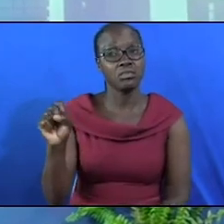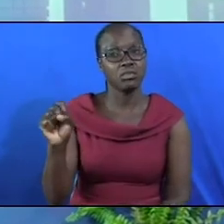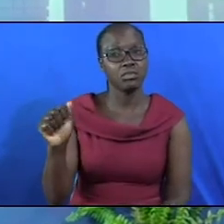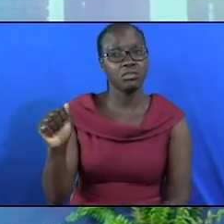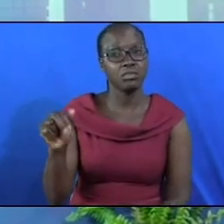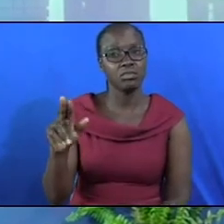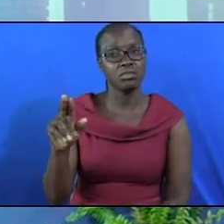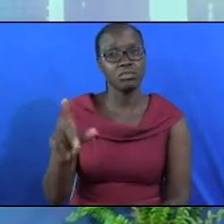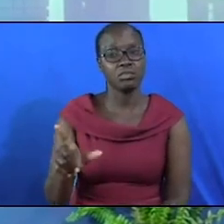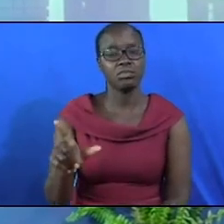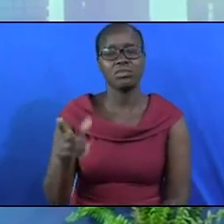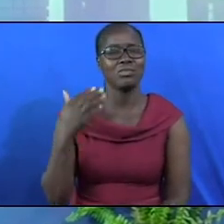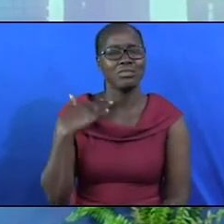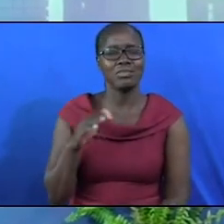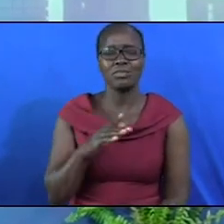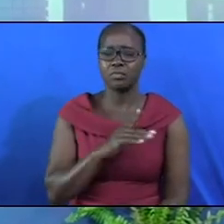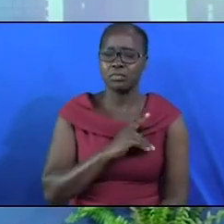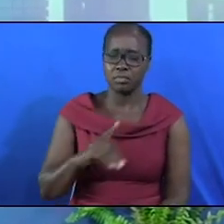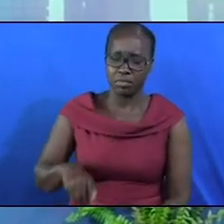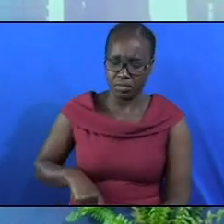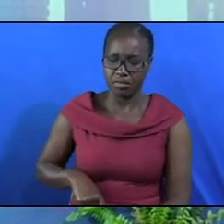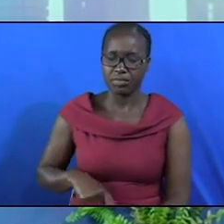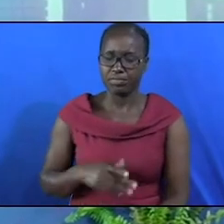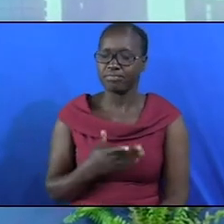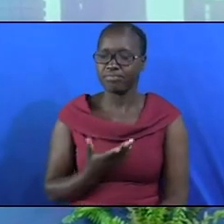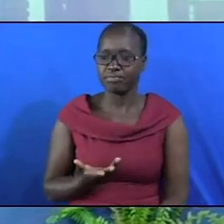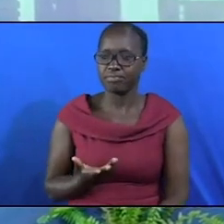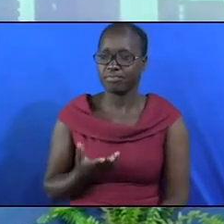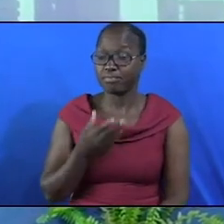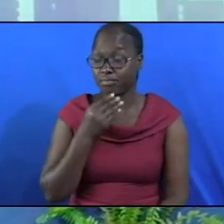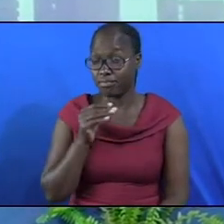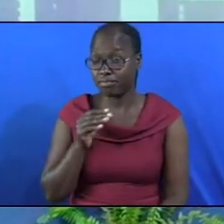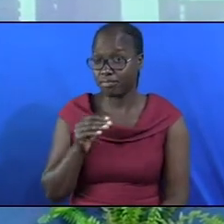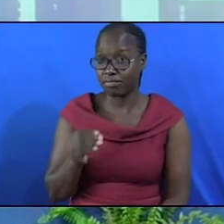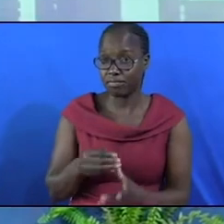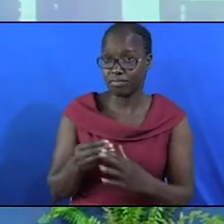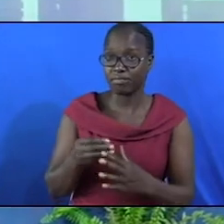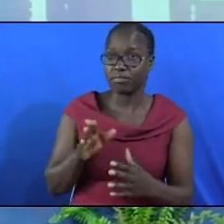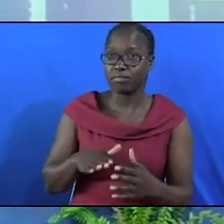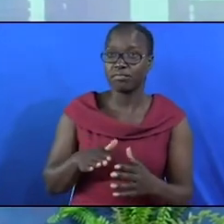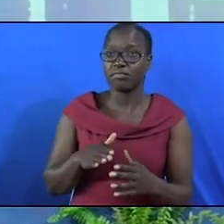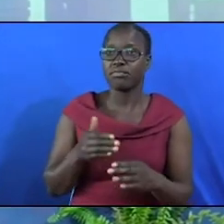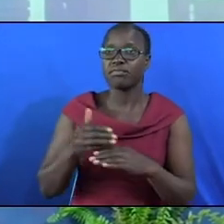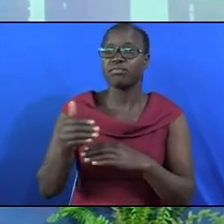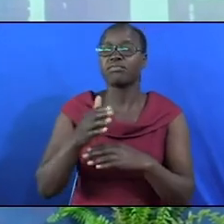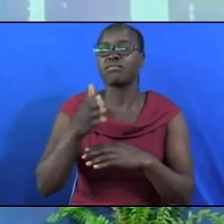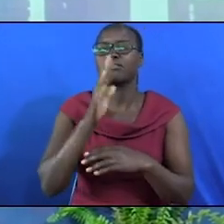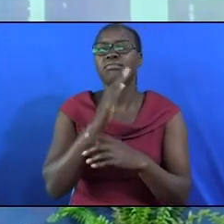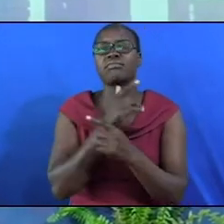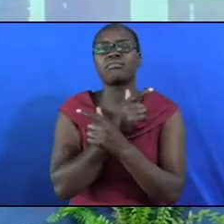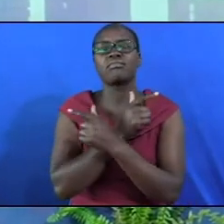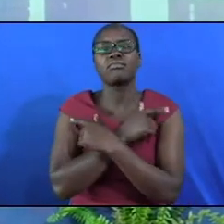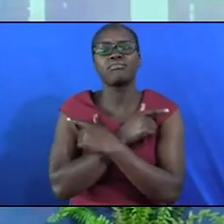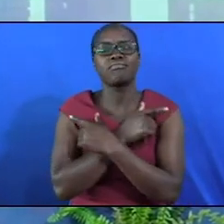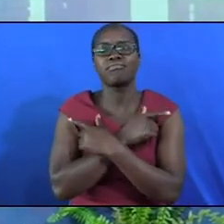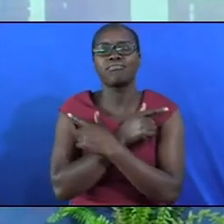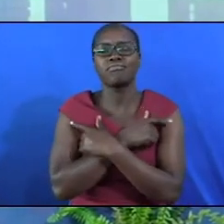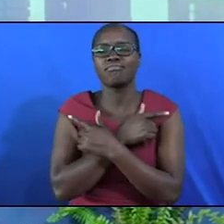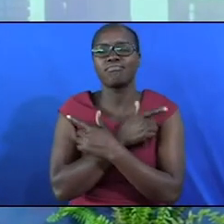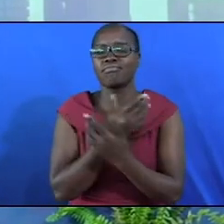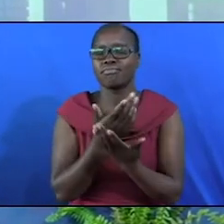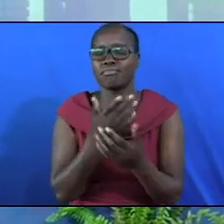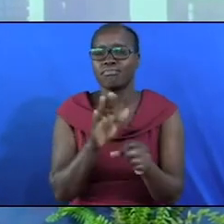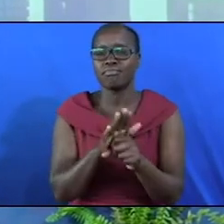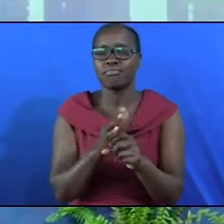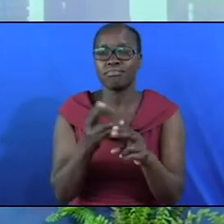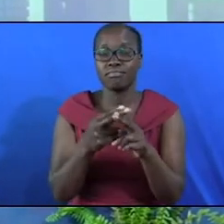hated David? Are you a woman after God's own heart? Because soon Christ will come